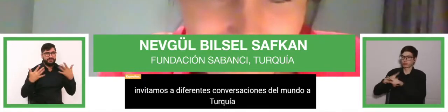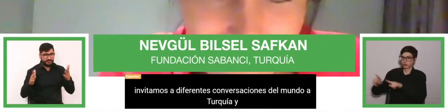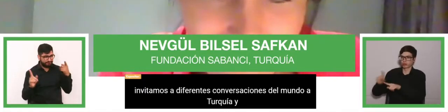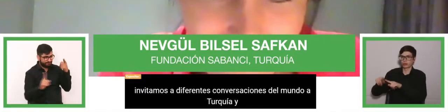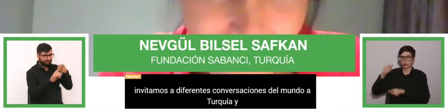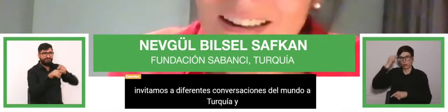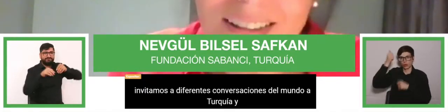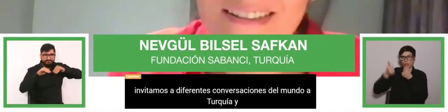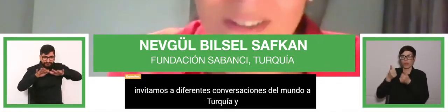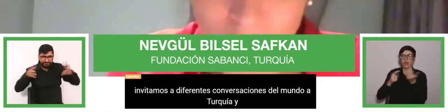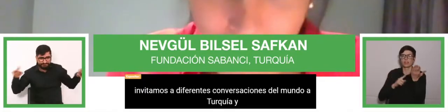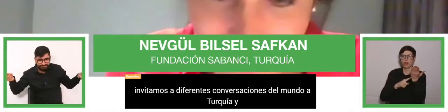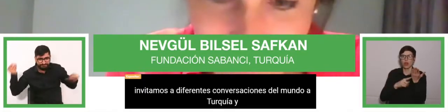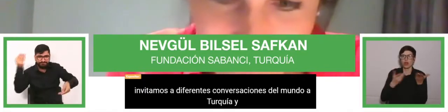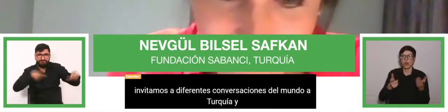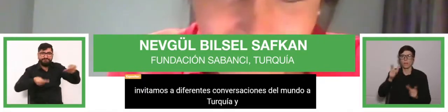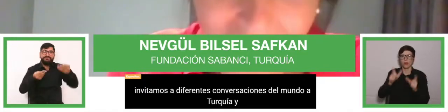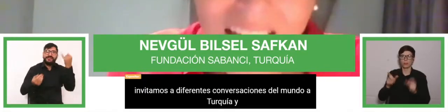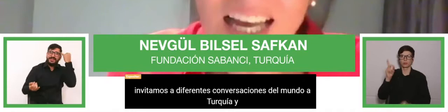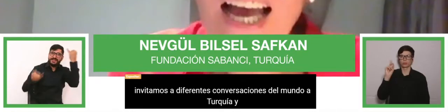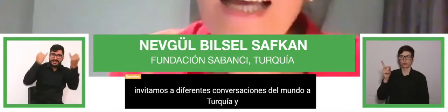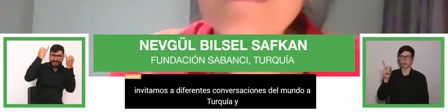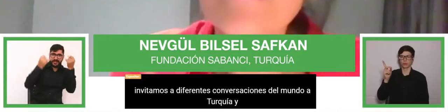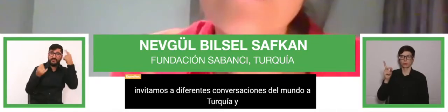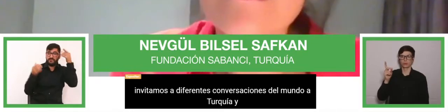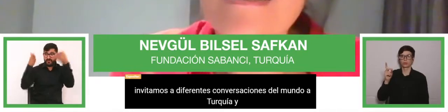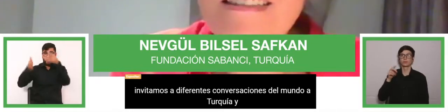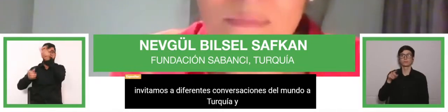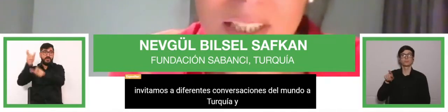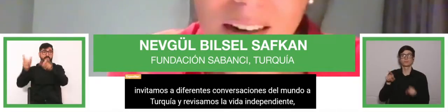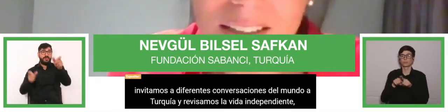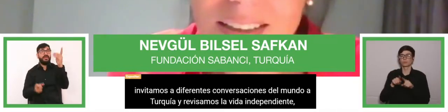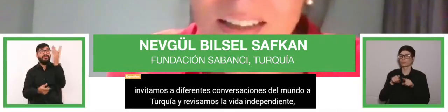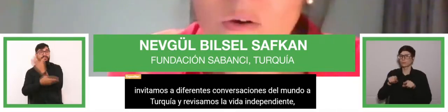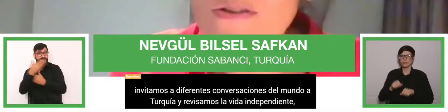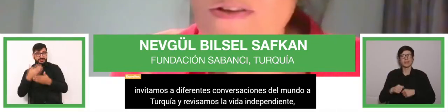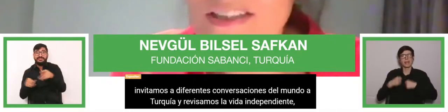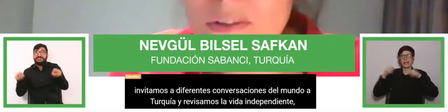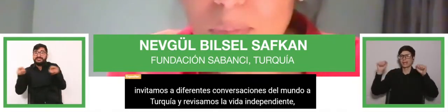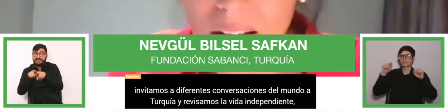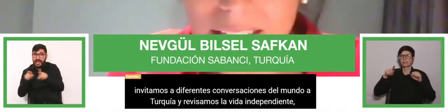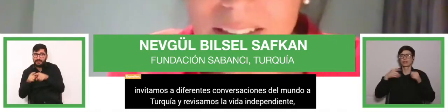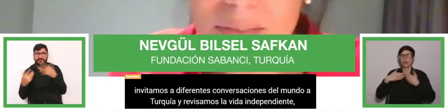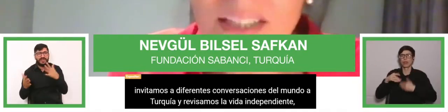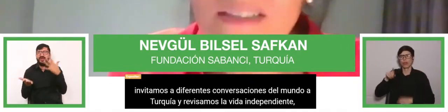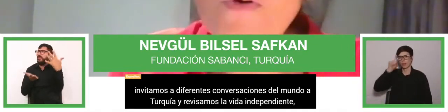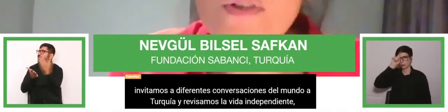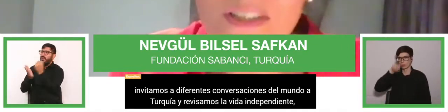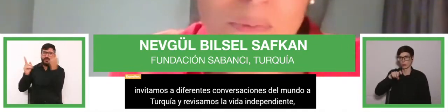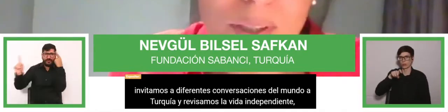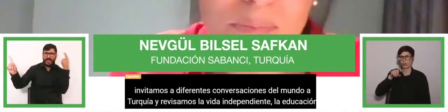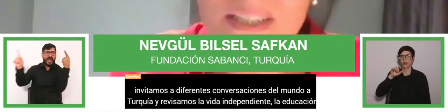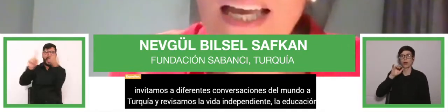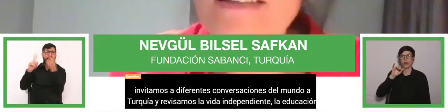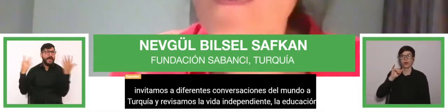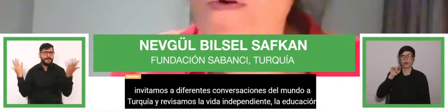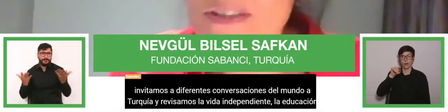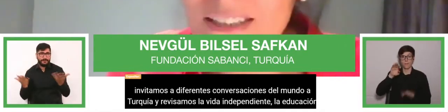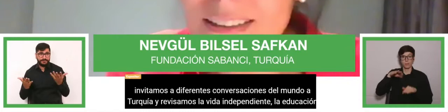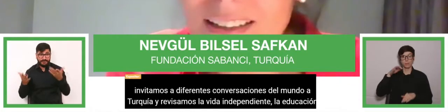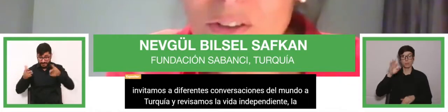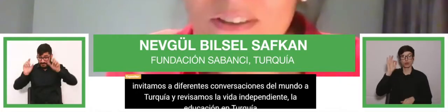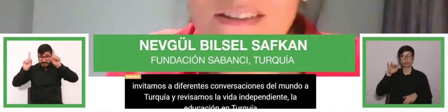it was also a success in Turkey, and these seminars also inspired many Turkish people